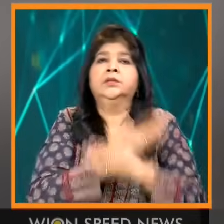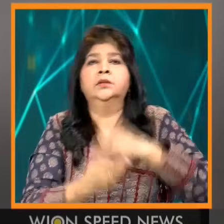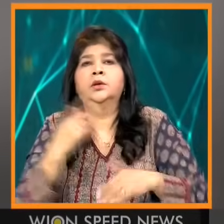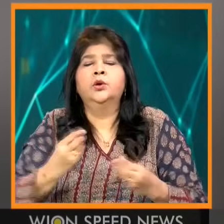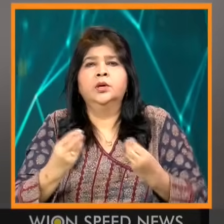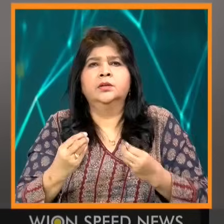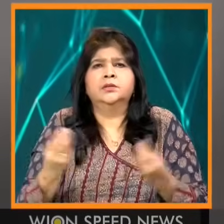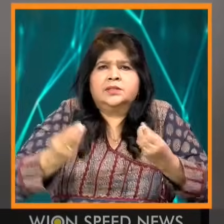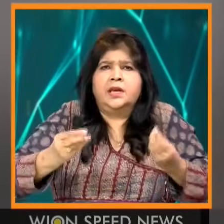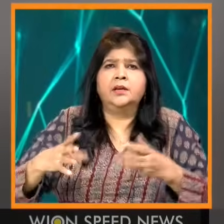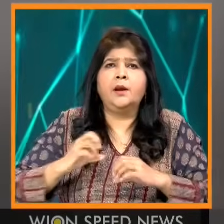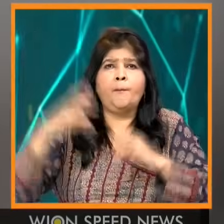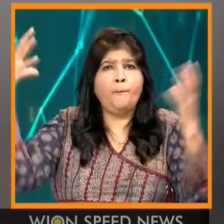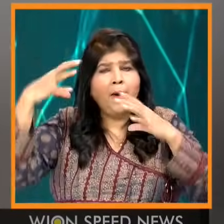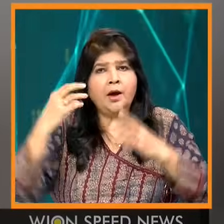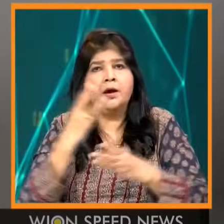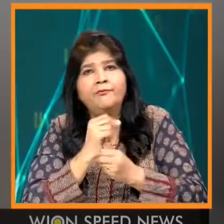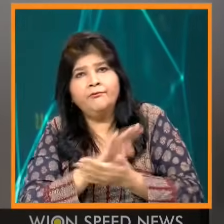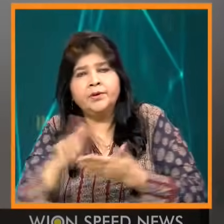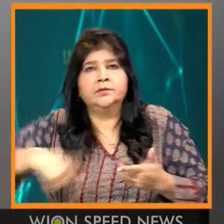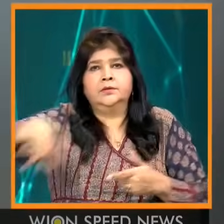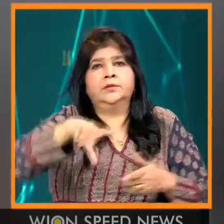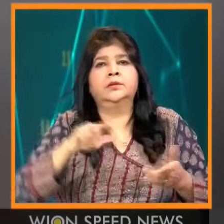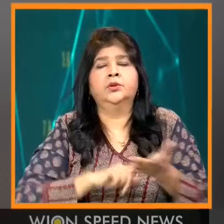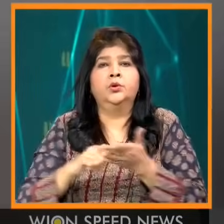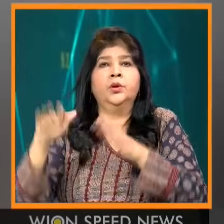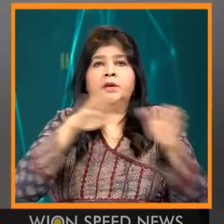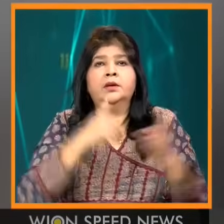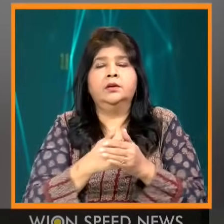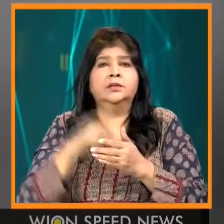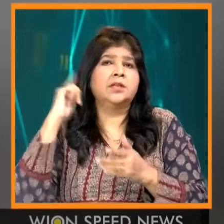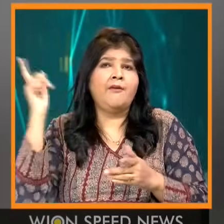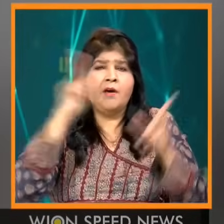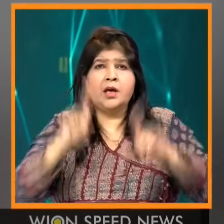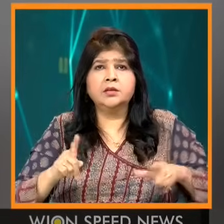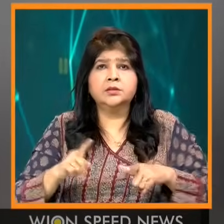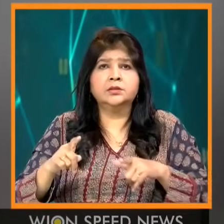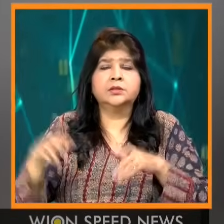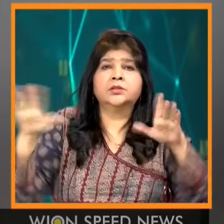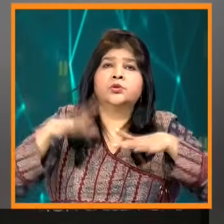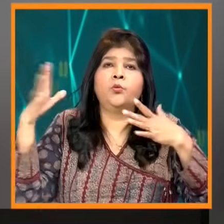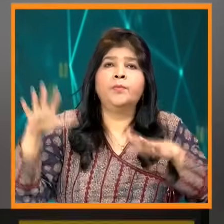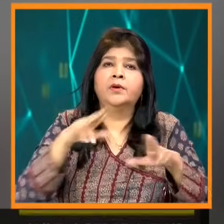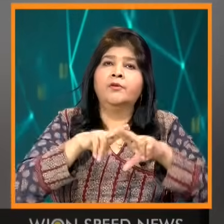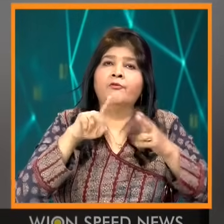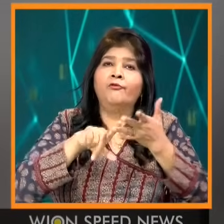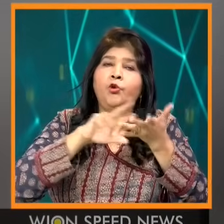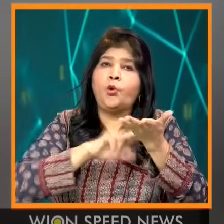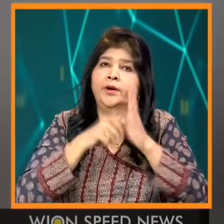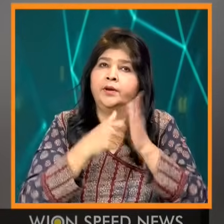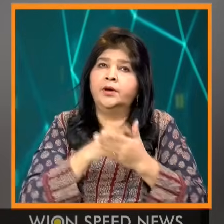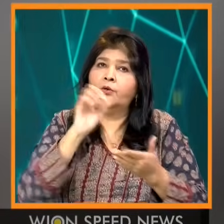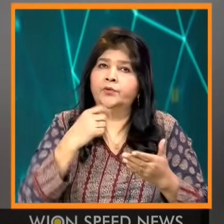with only scattered power outages in some area. And the tornado came amid a stormy weekend in South Florida, and officials